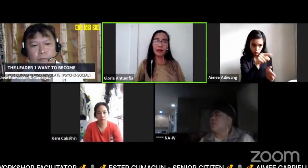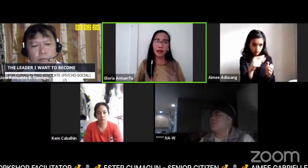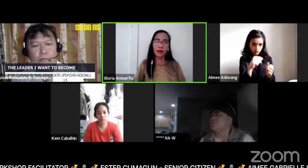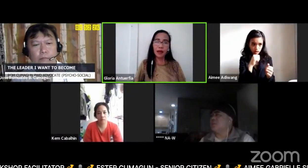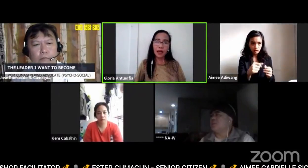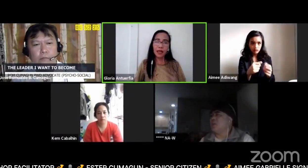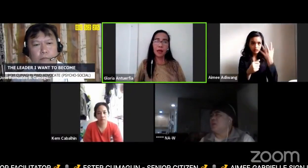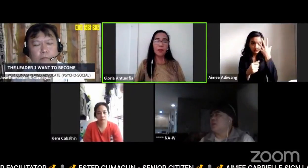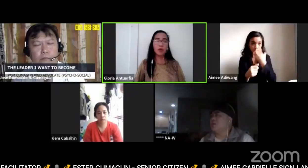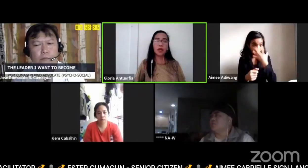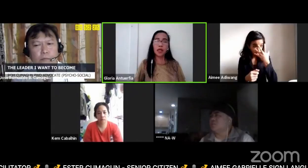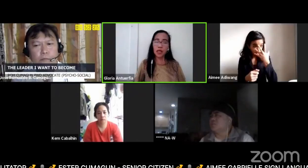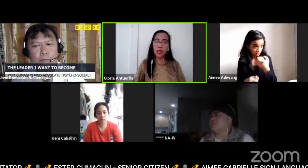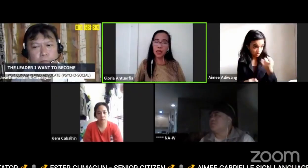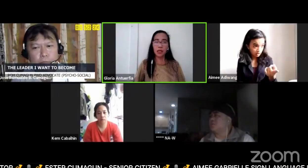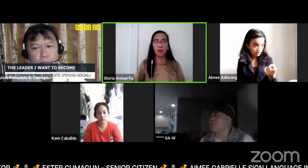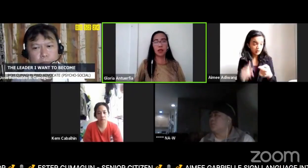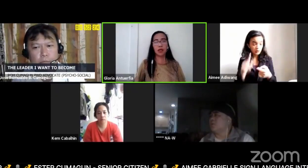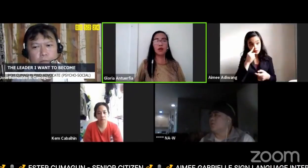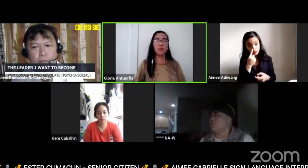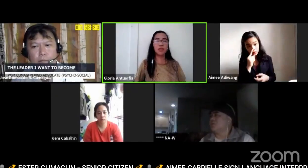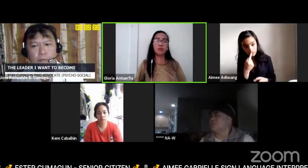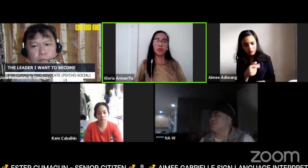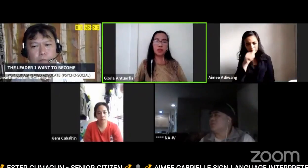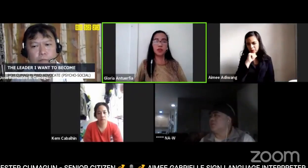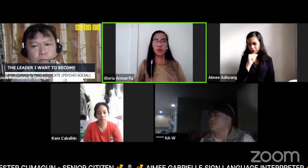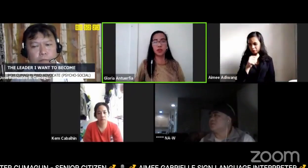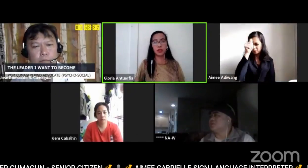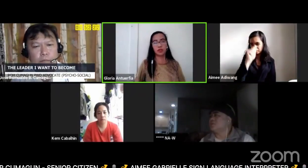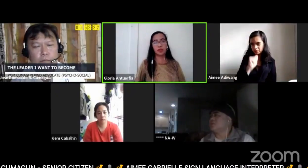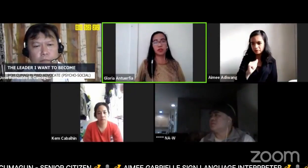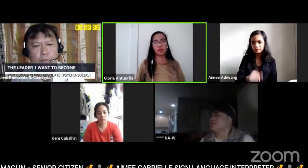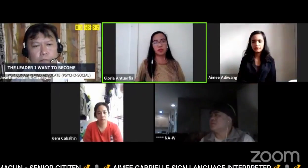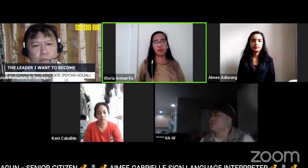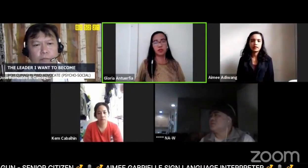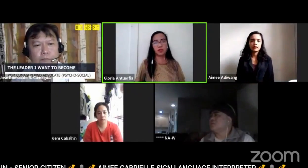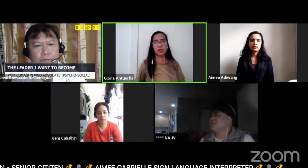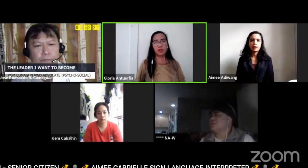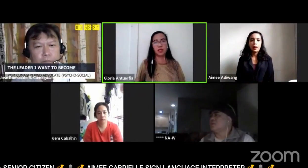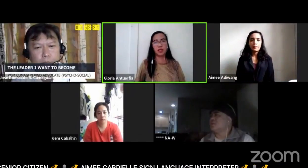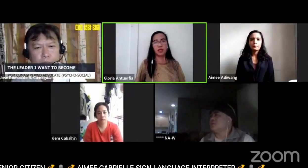nagagalit ka na, nababagot ka na, naiinip ka na, how much more 2 years?